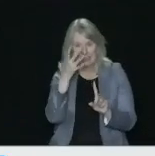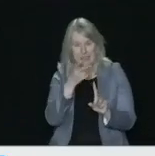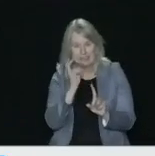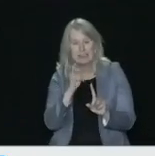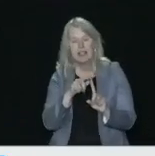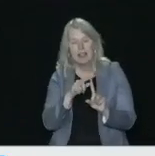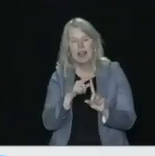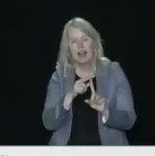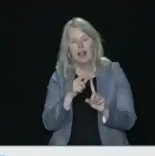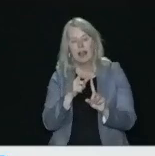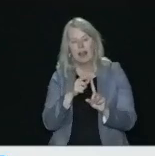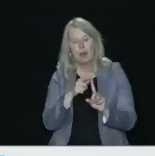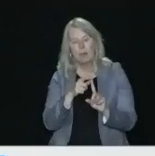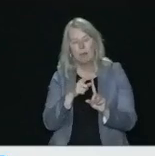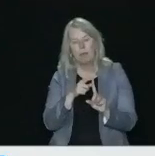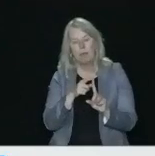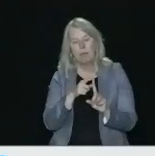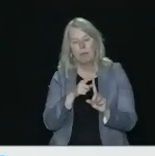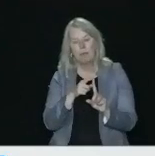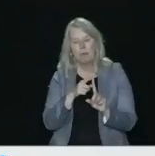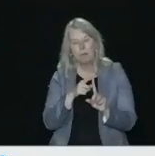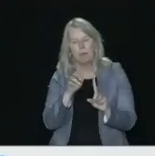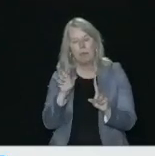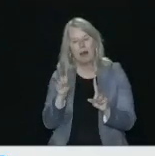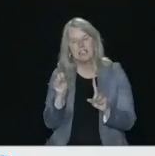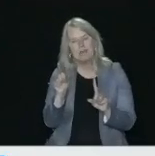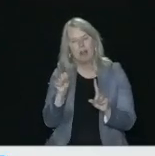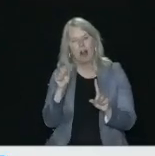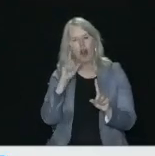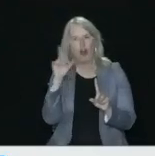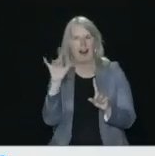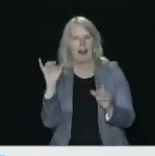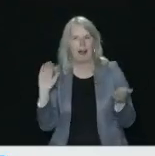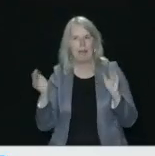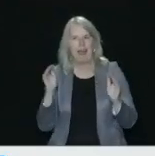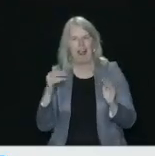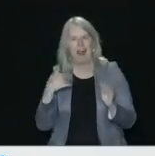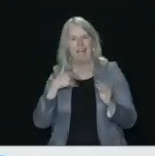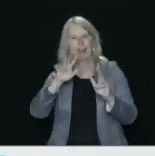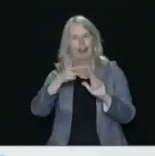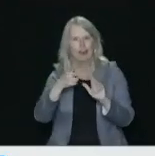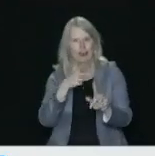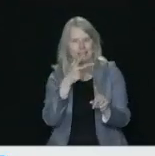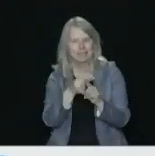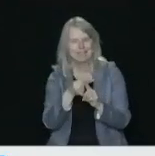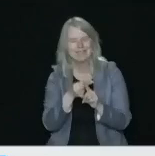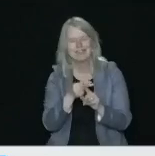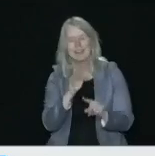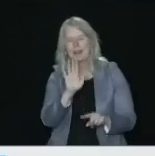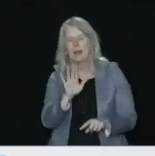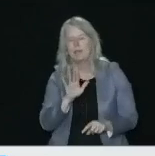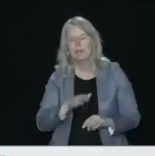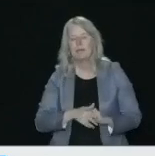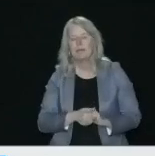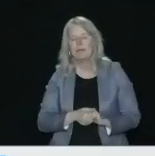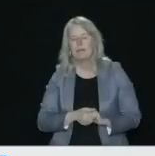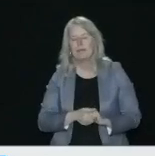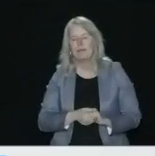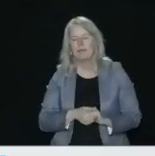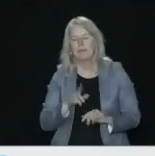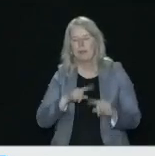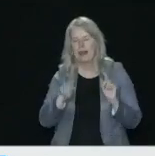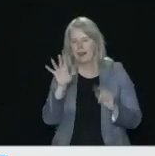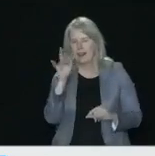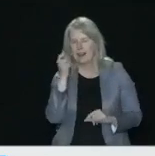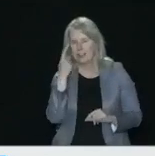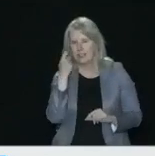other considerations, but. I think the federal government has taken a very precautionary approach, very thoughtful approach, and